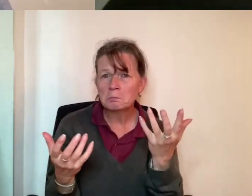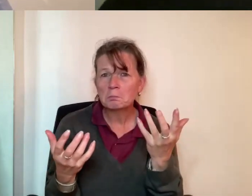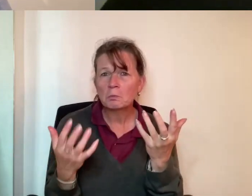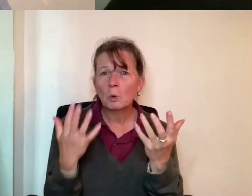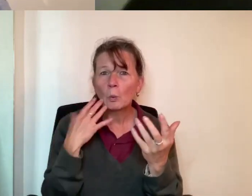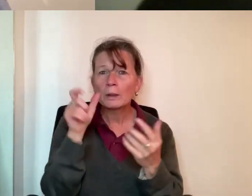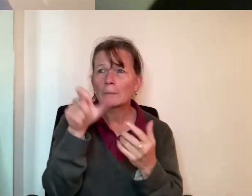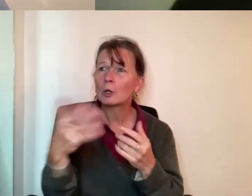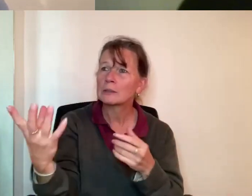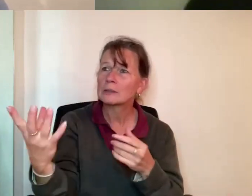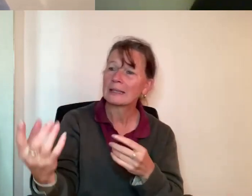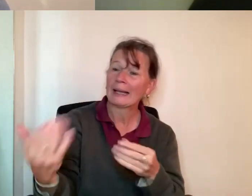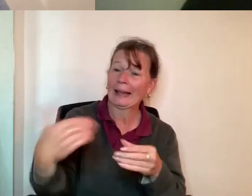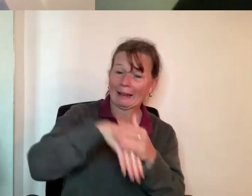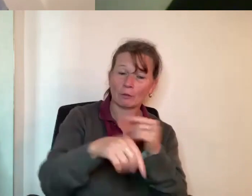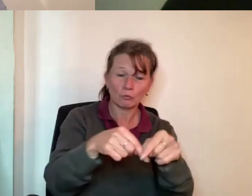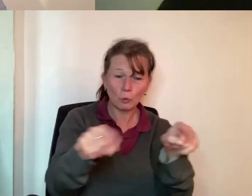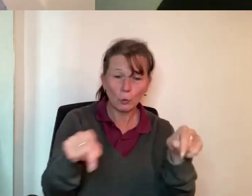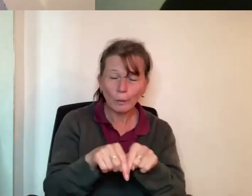once they're in the door?